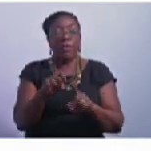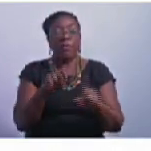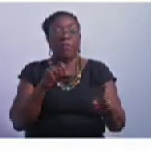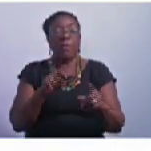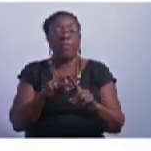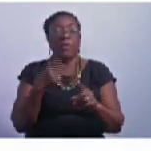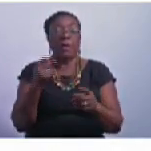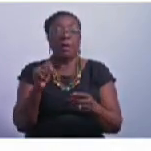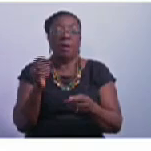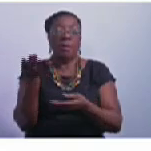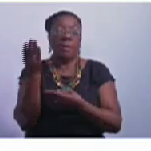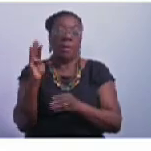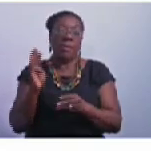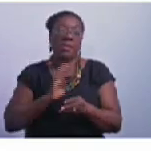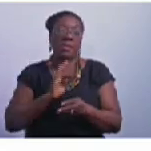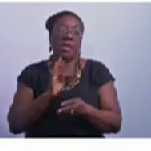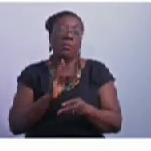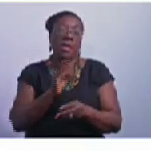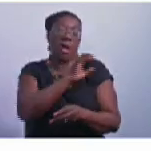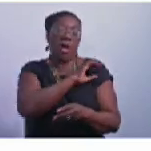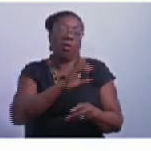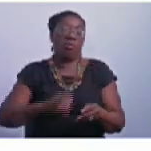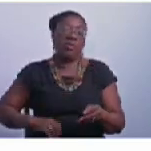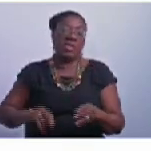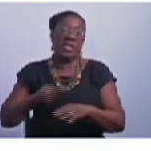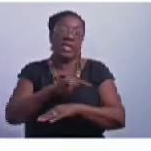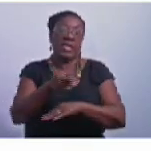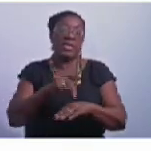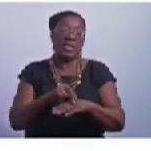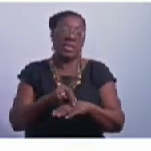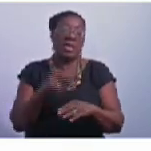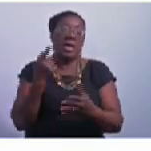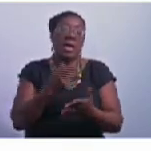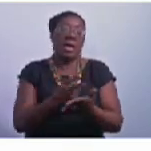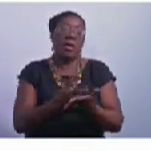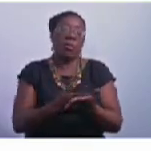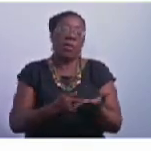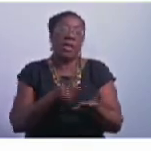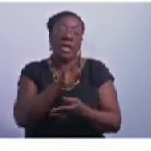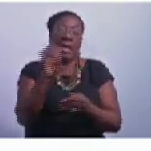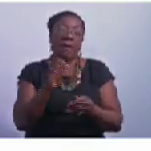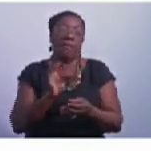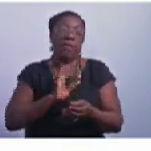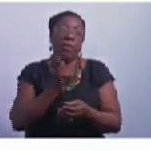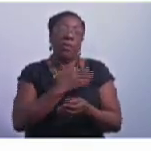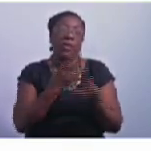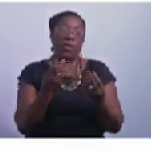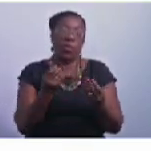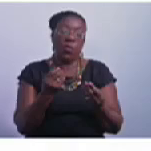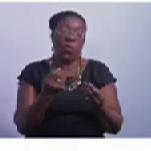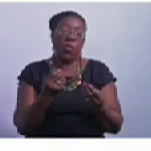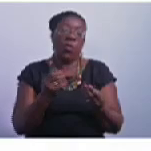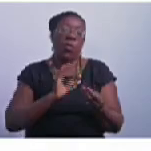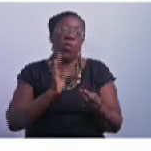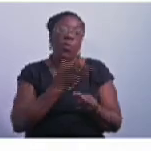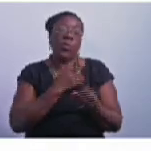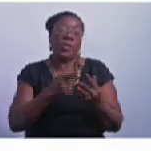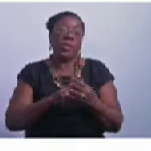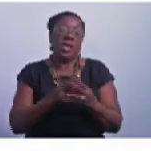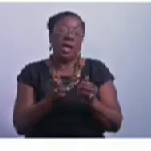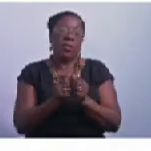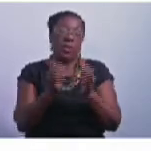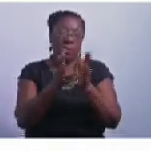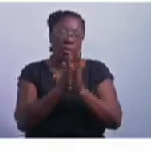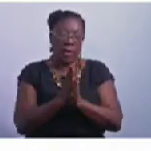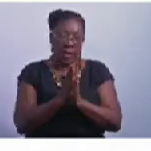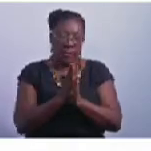Bahamas. And being a Christian nation, whatever we do, we begin with prayer. Every session after that, when we met, we